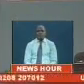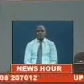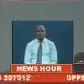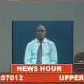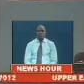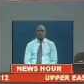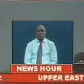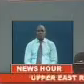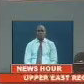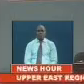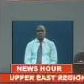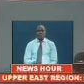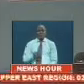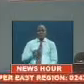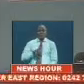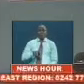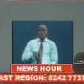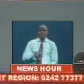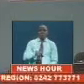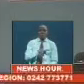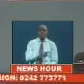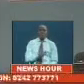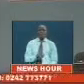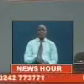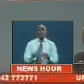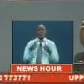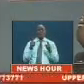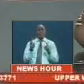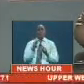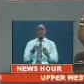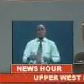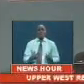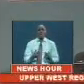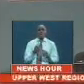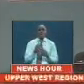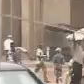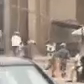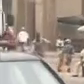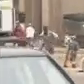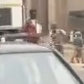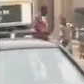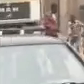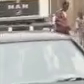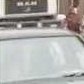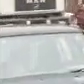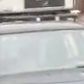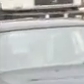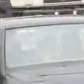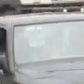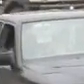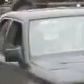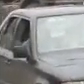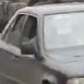Gradually, the Ebola virus seems to be transcending into every sphere of life and international points in the